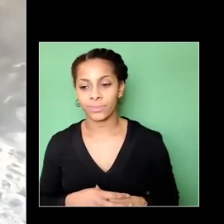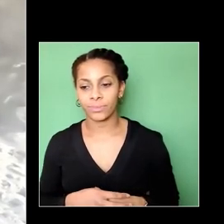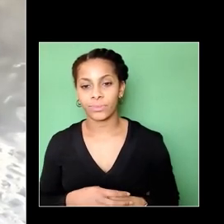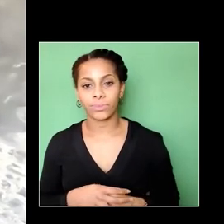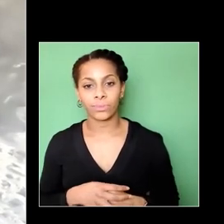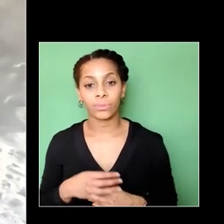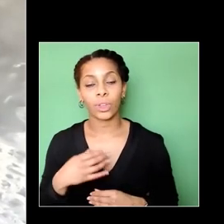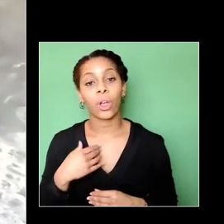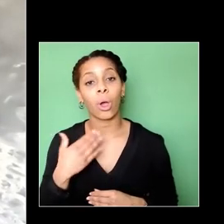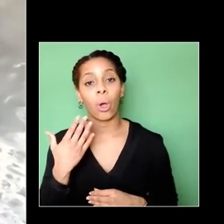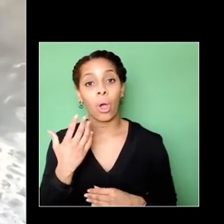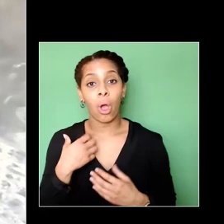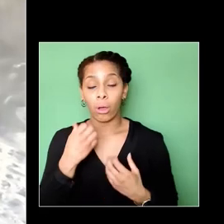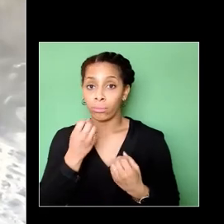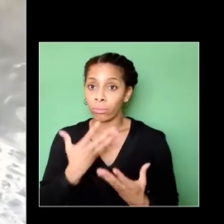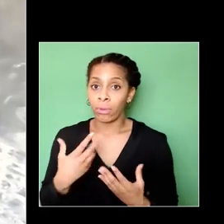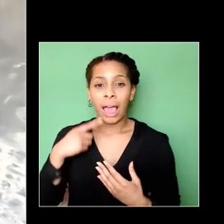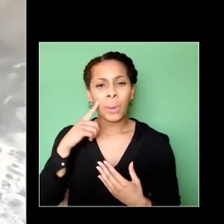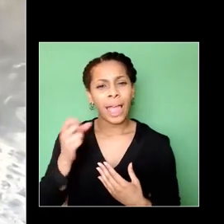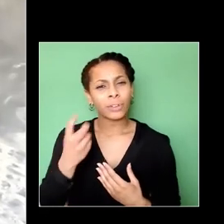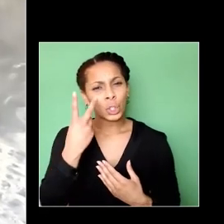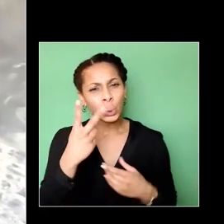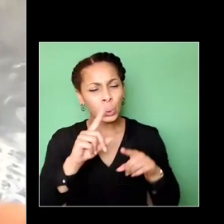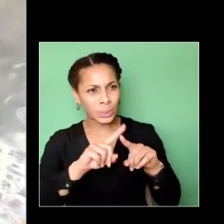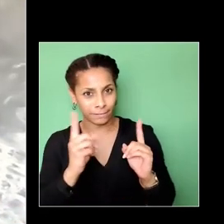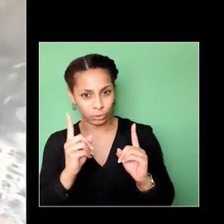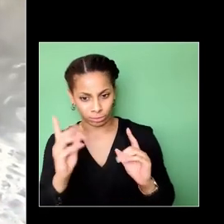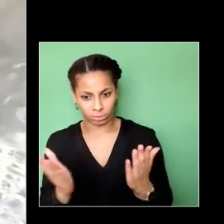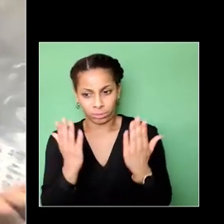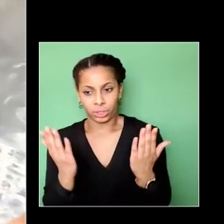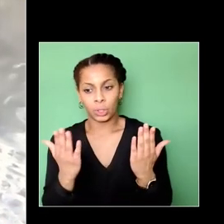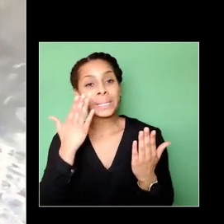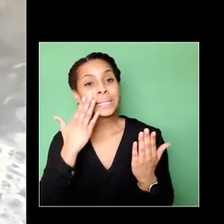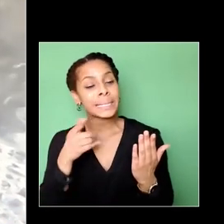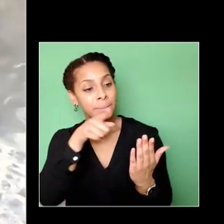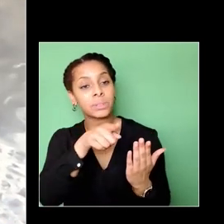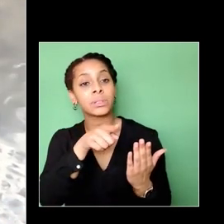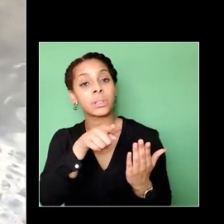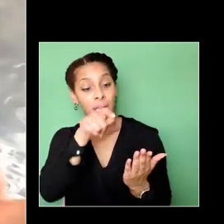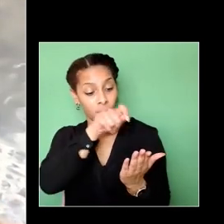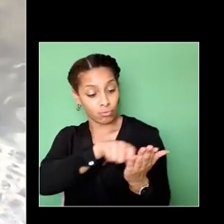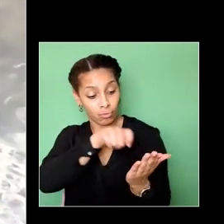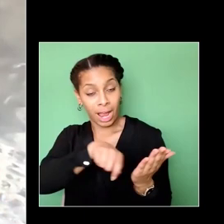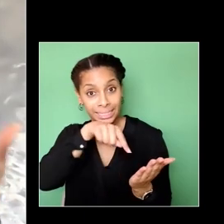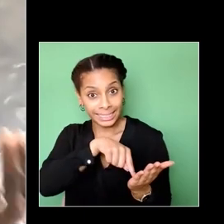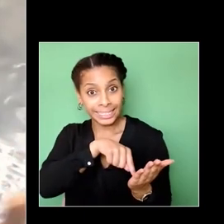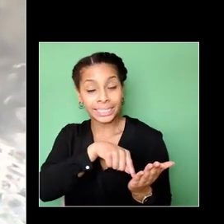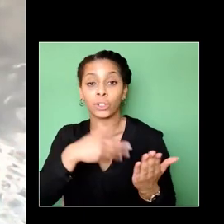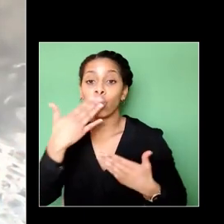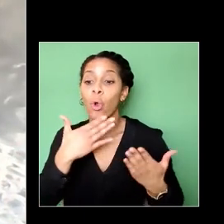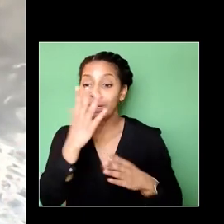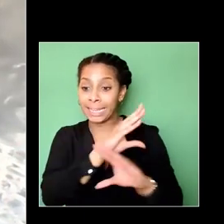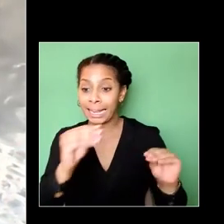to make them into one, which is one, that in the writing, storytelling is important, but mm-hmm. it feels